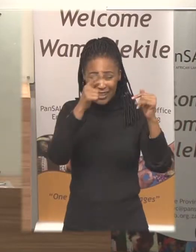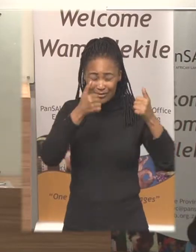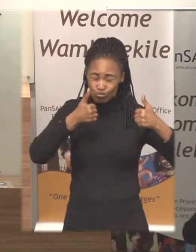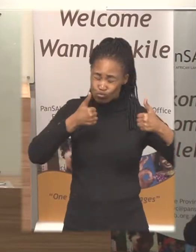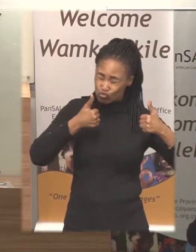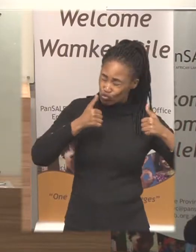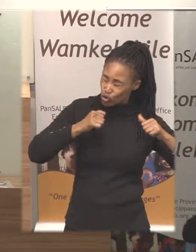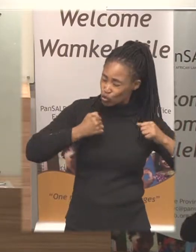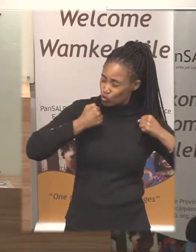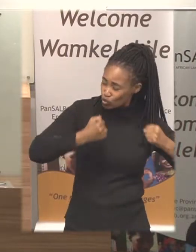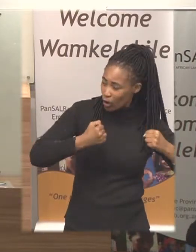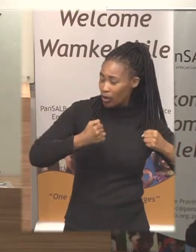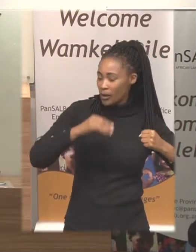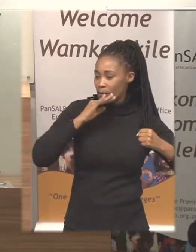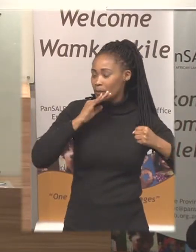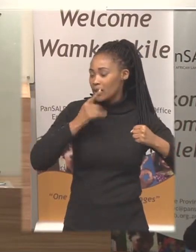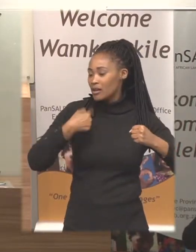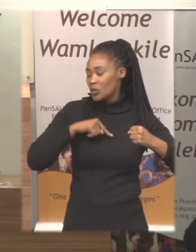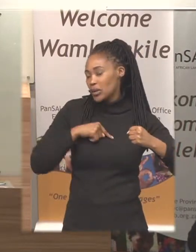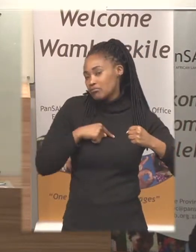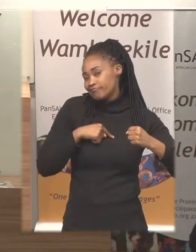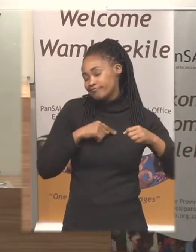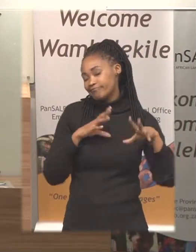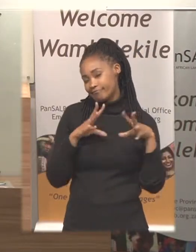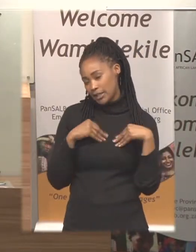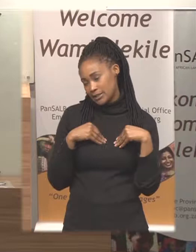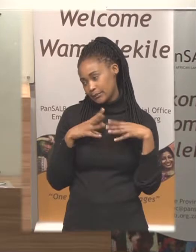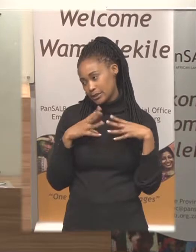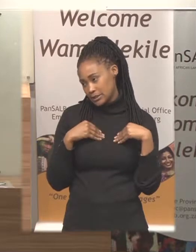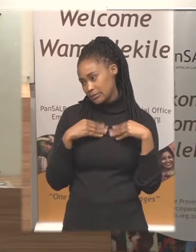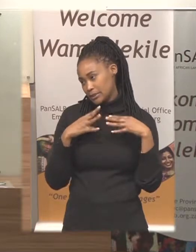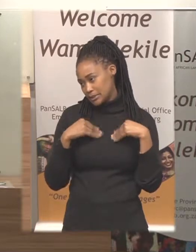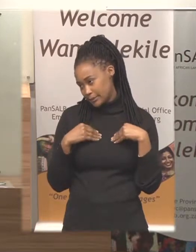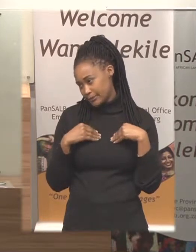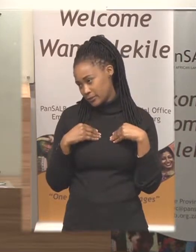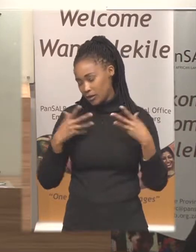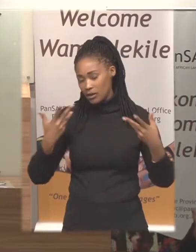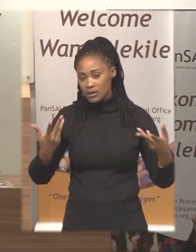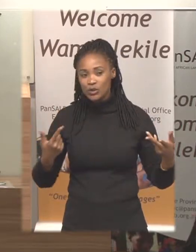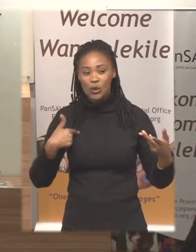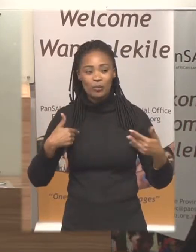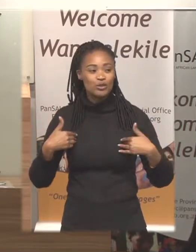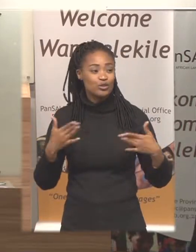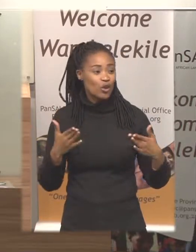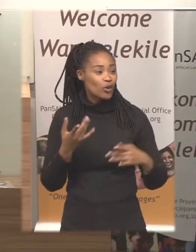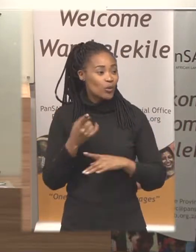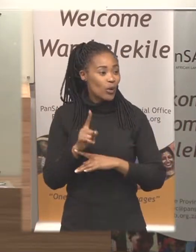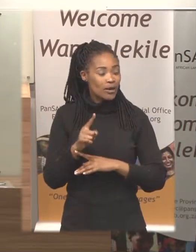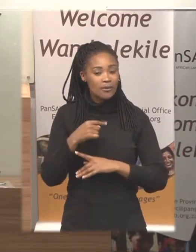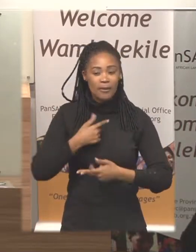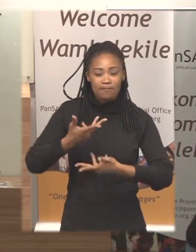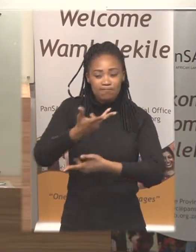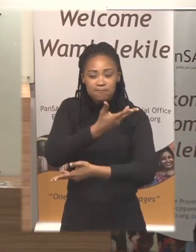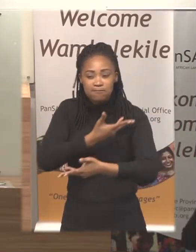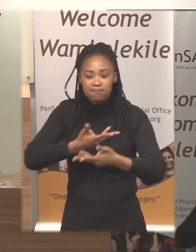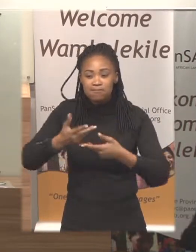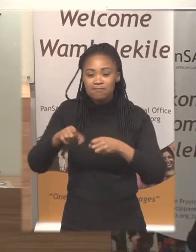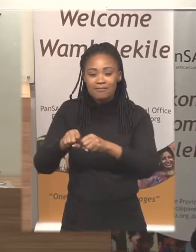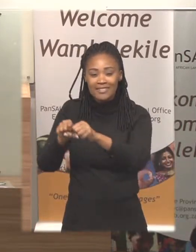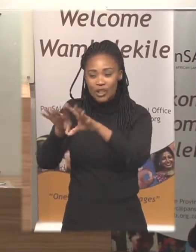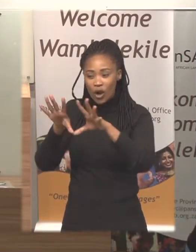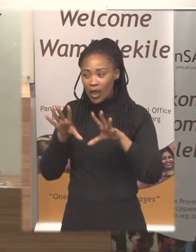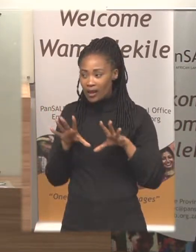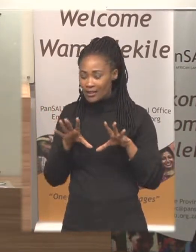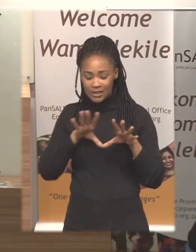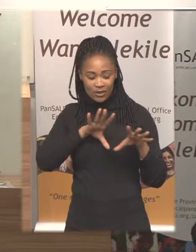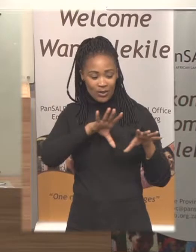we end up actually accepting them. So I'm going to start by talking about decoloniality and coloniality